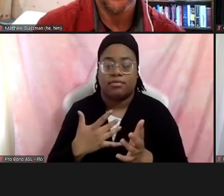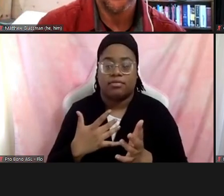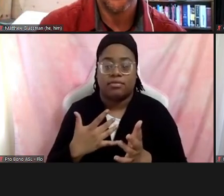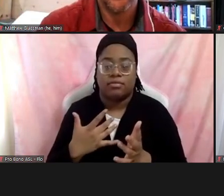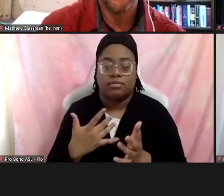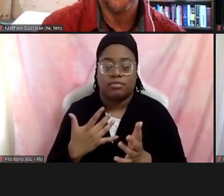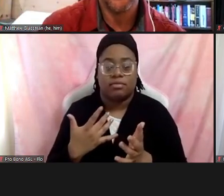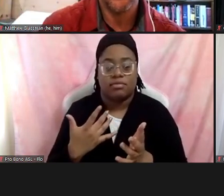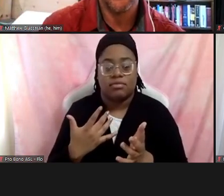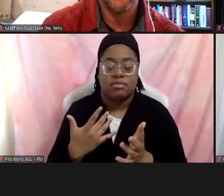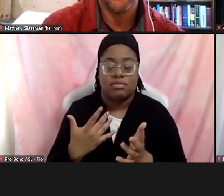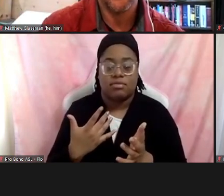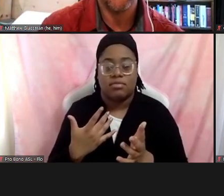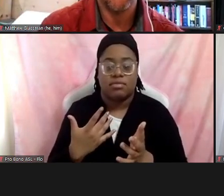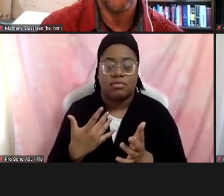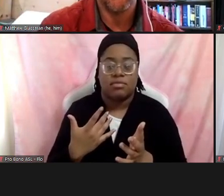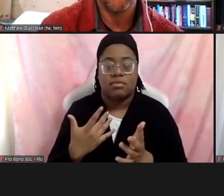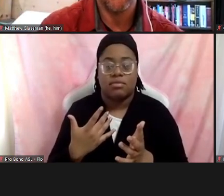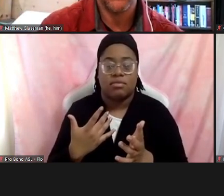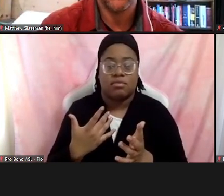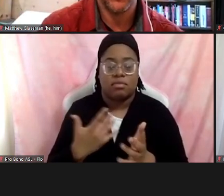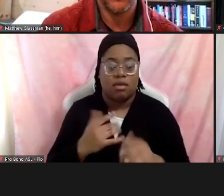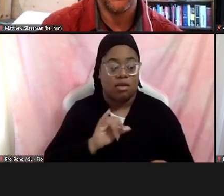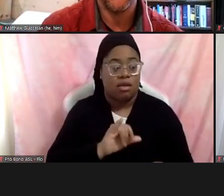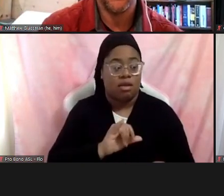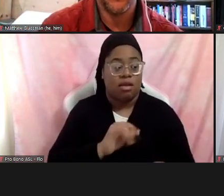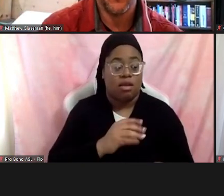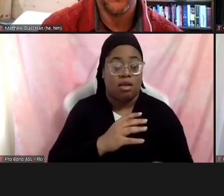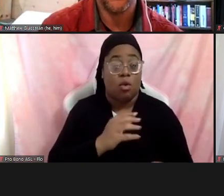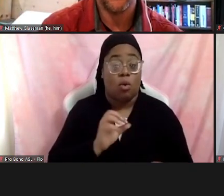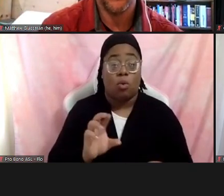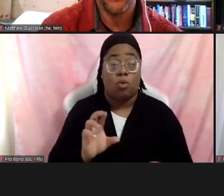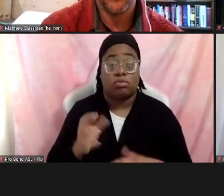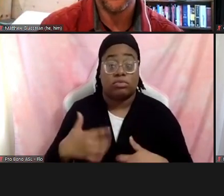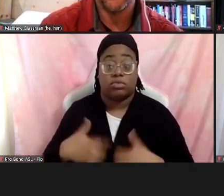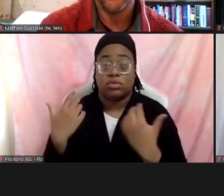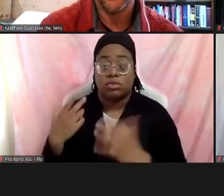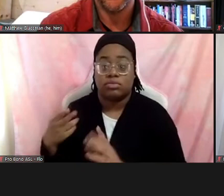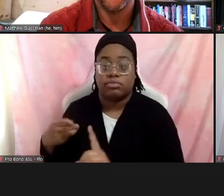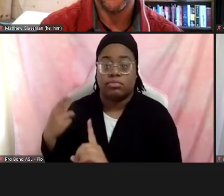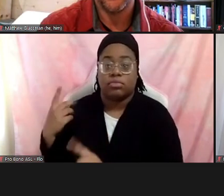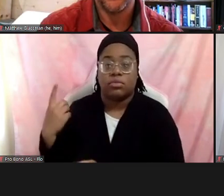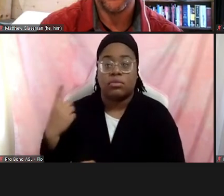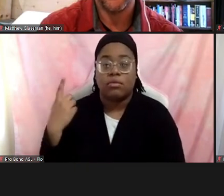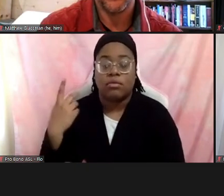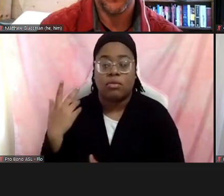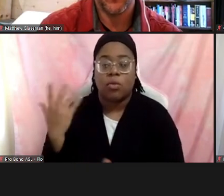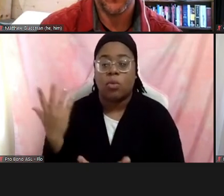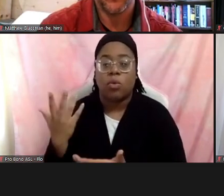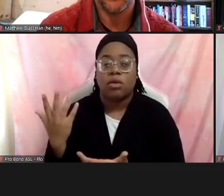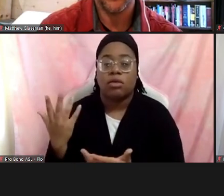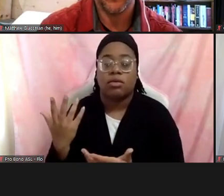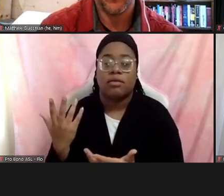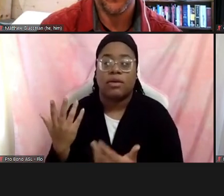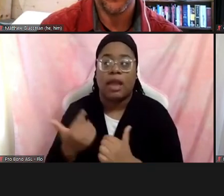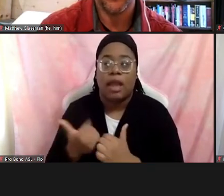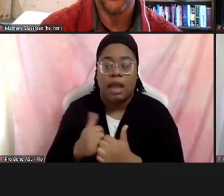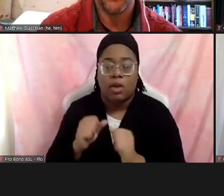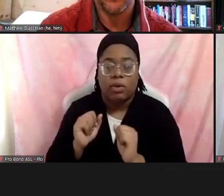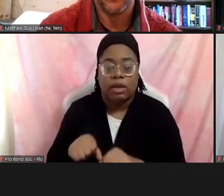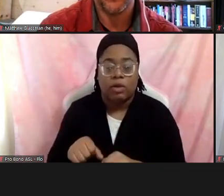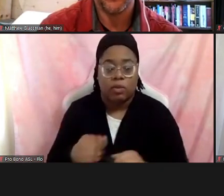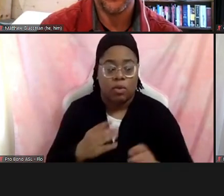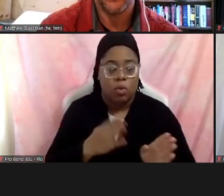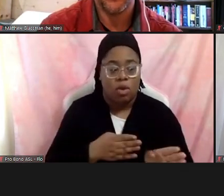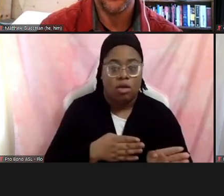maybe aggression or someone shooting someone else? Like, what is that, you know, how can we go from one